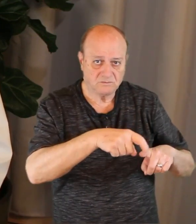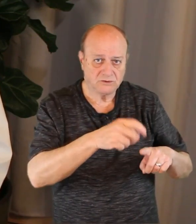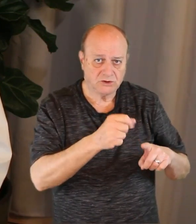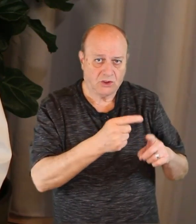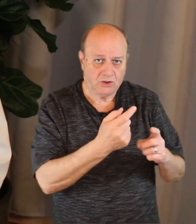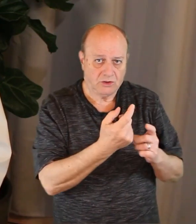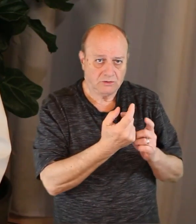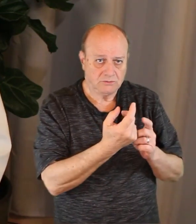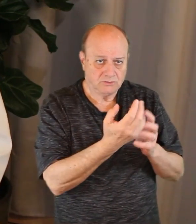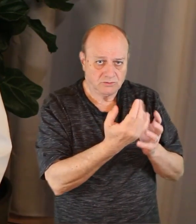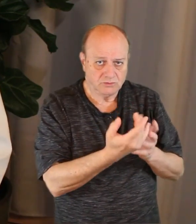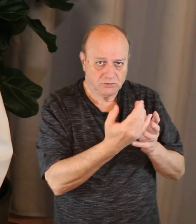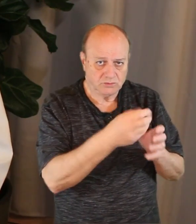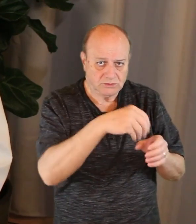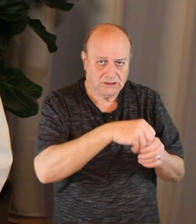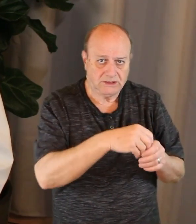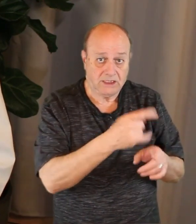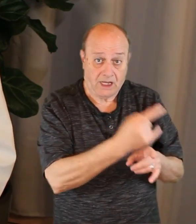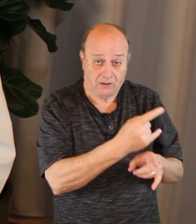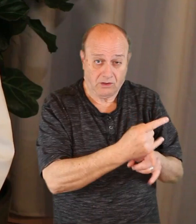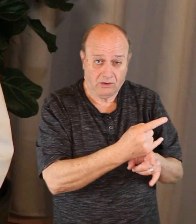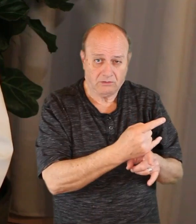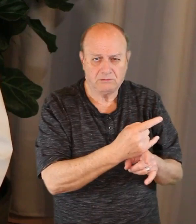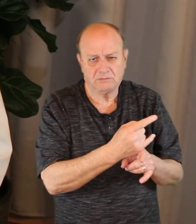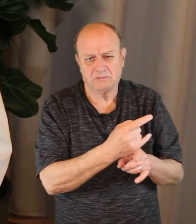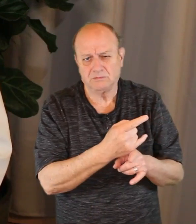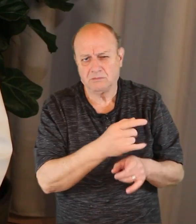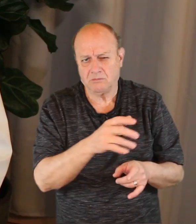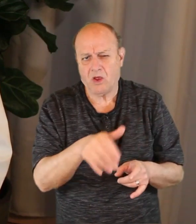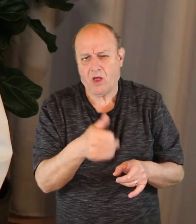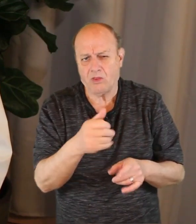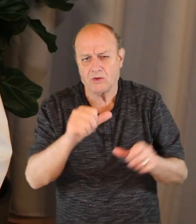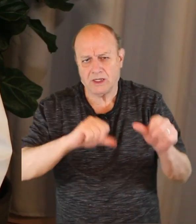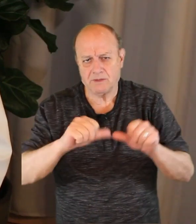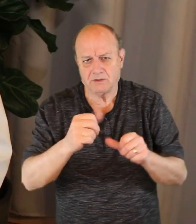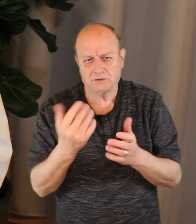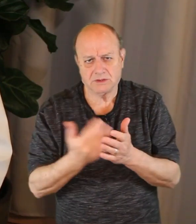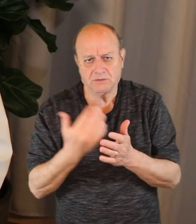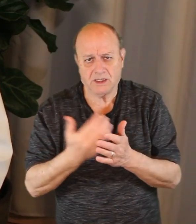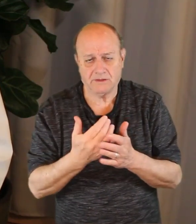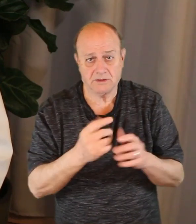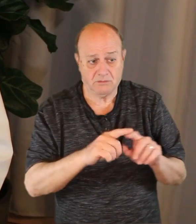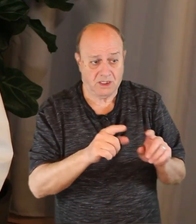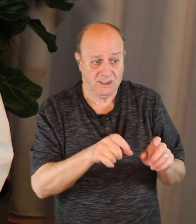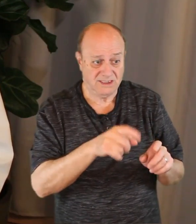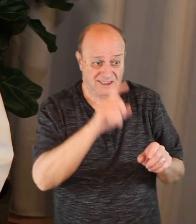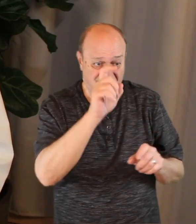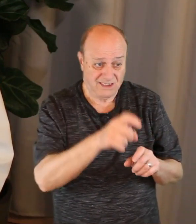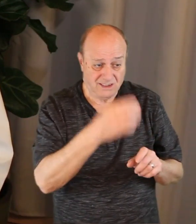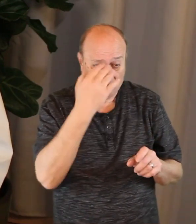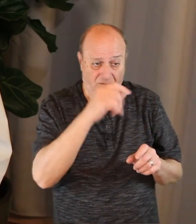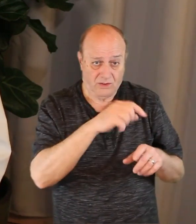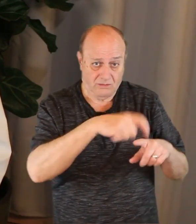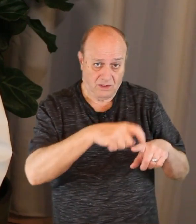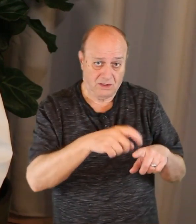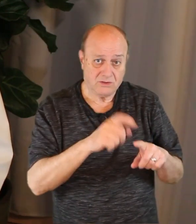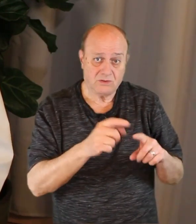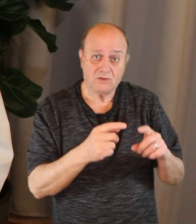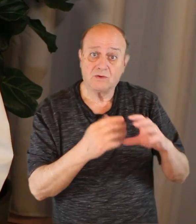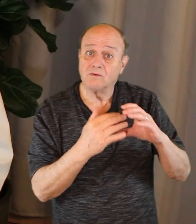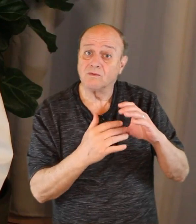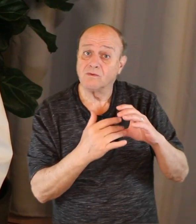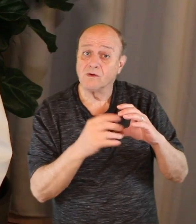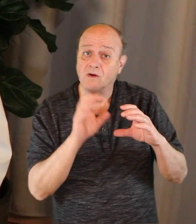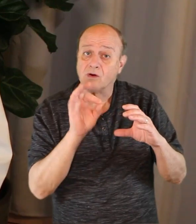of alcohol, sometimes some other chemicals, but it is necessary for the beans to actually ferment and then dry